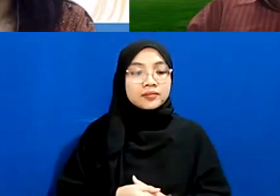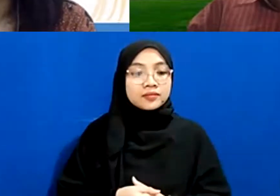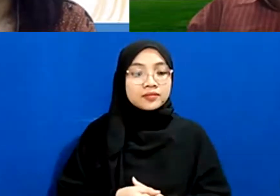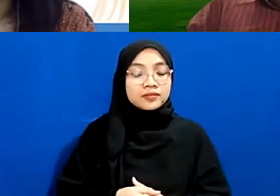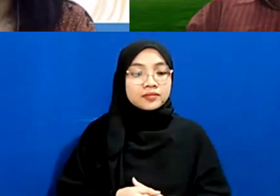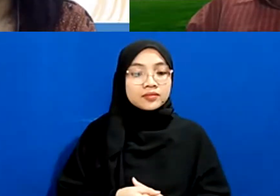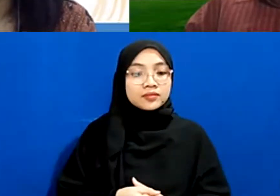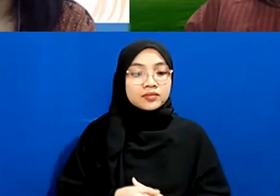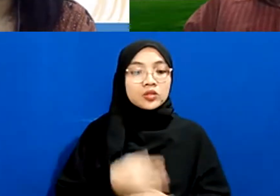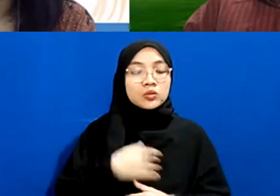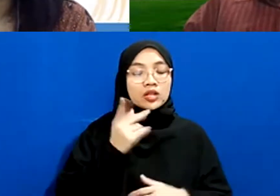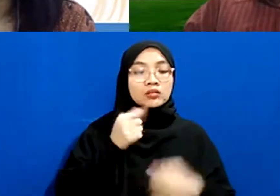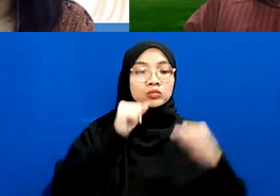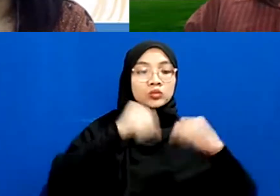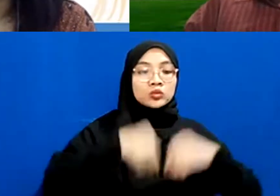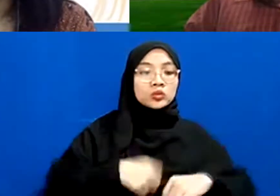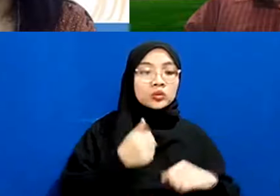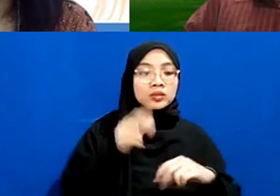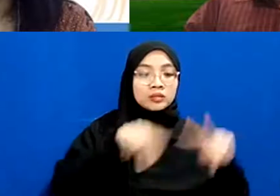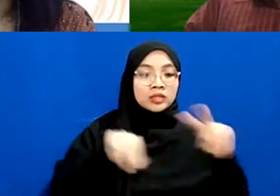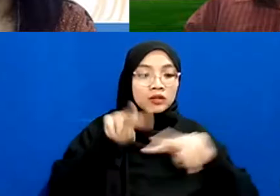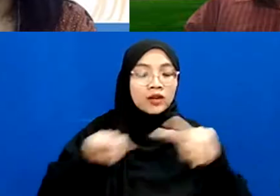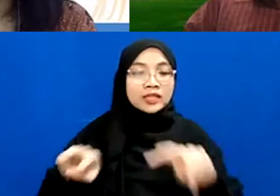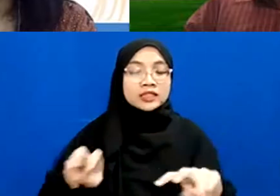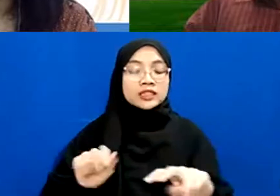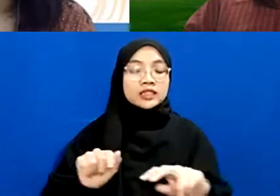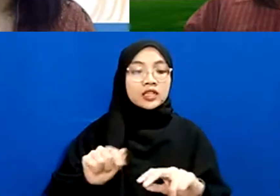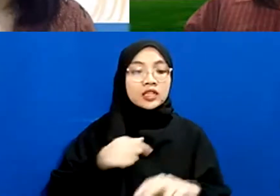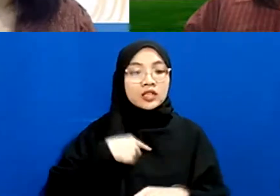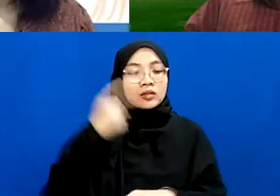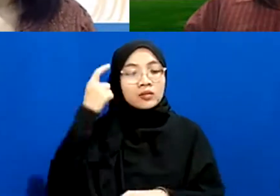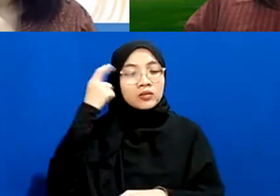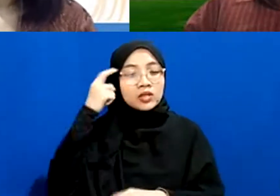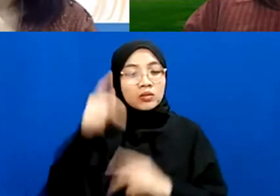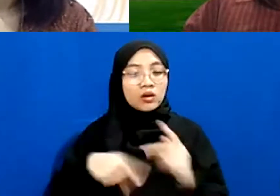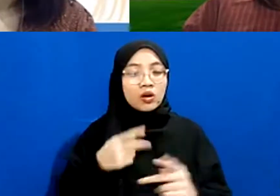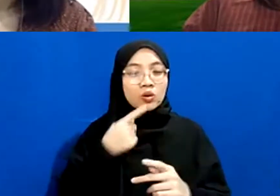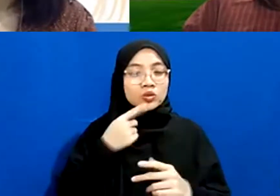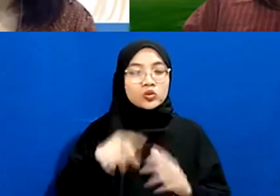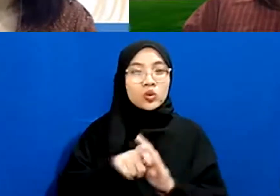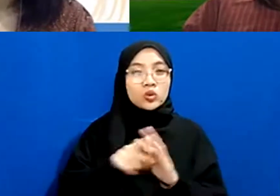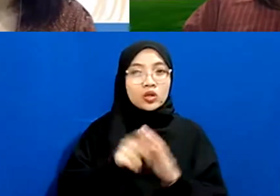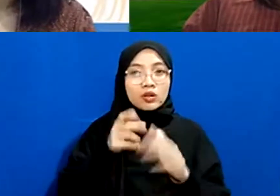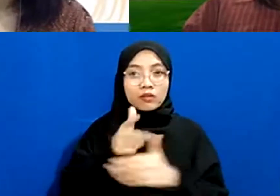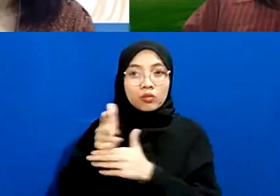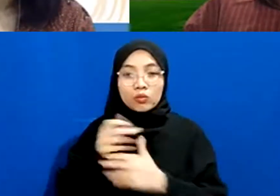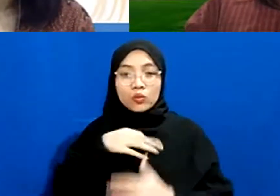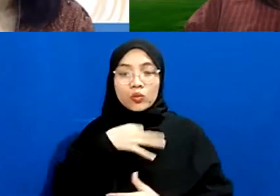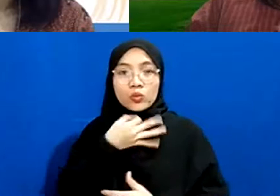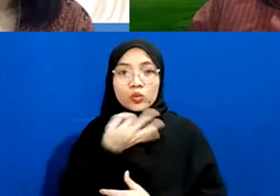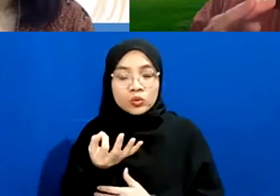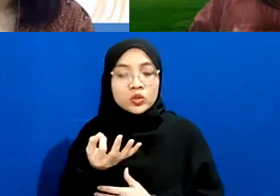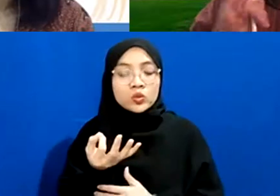recorded. I'm assuming it's going to be audio-visual recorded. Can I get an answer to that? If you're